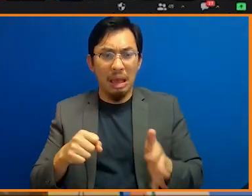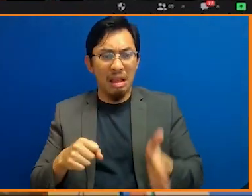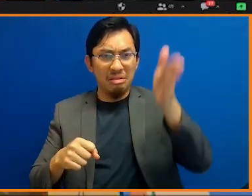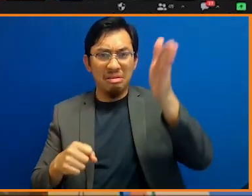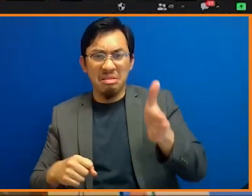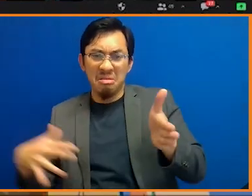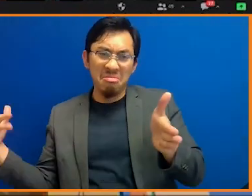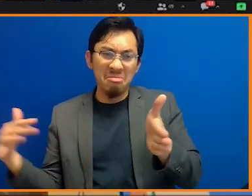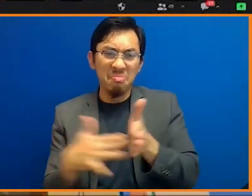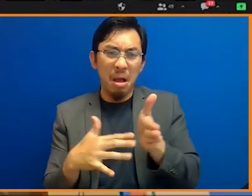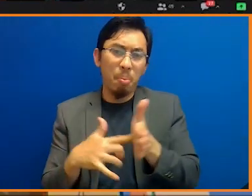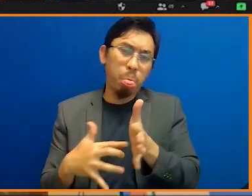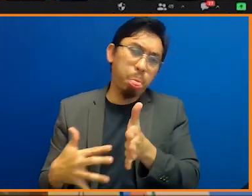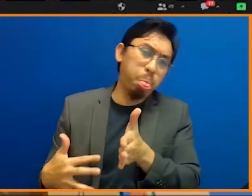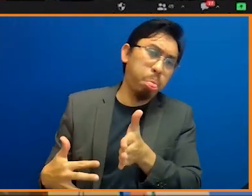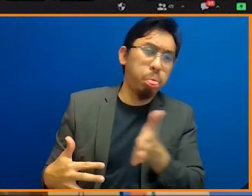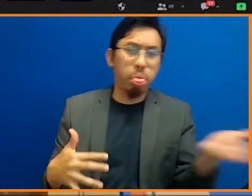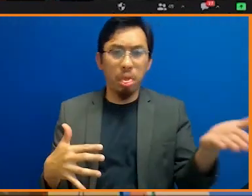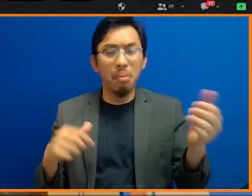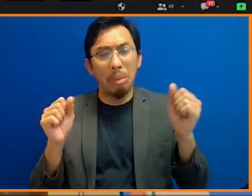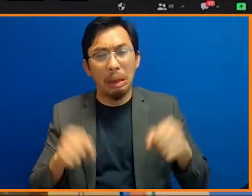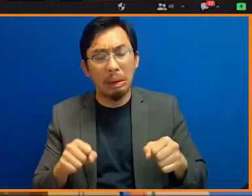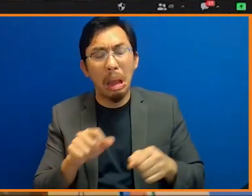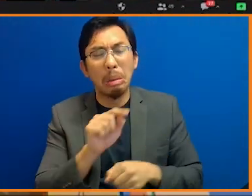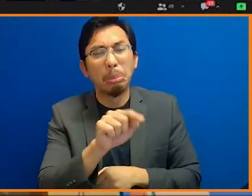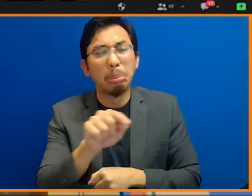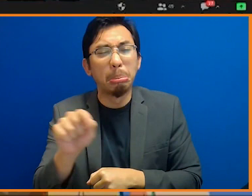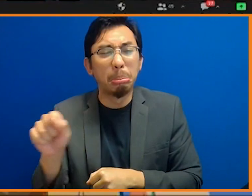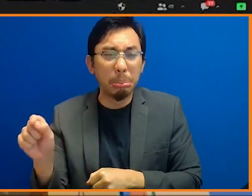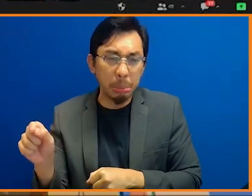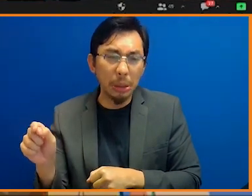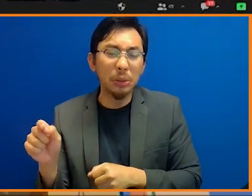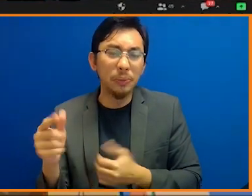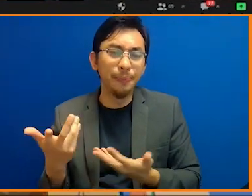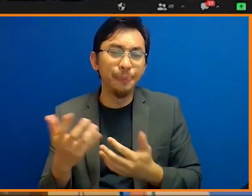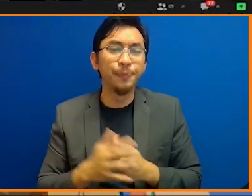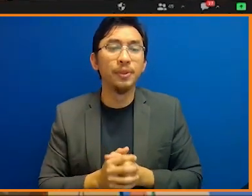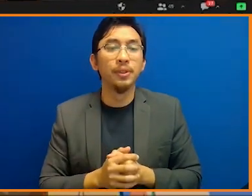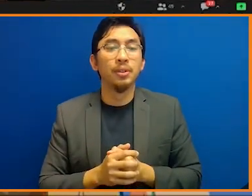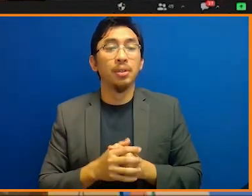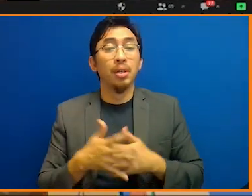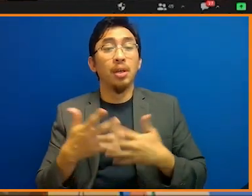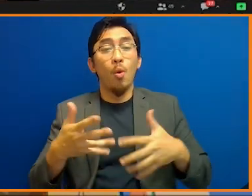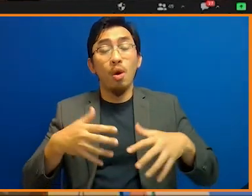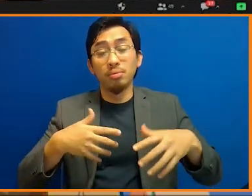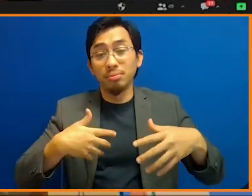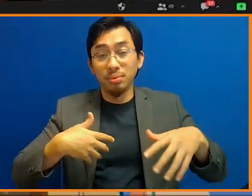tsunami destroy the seawall, and then the recovery of the